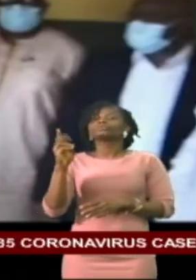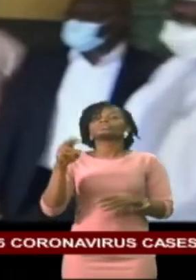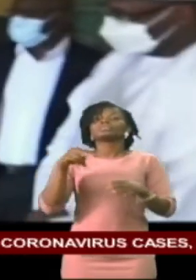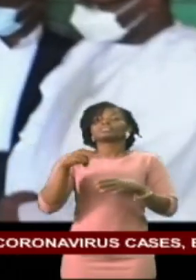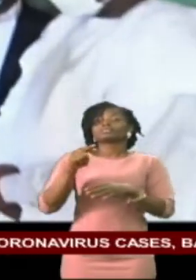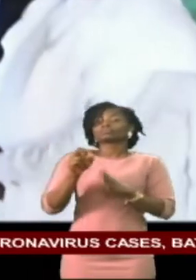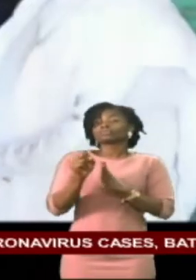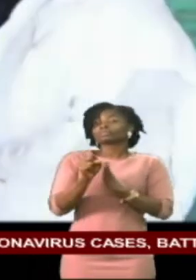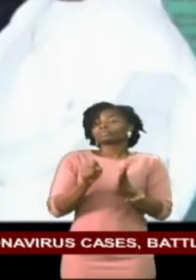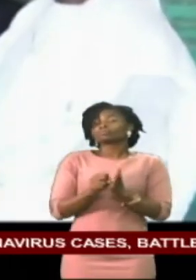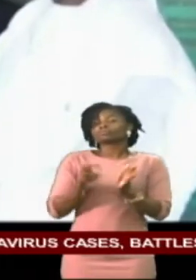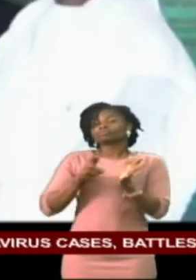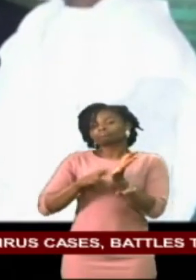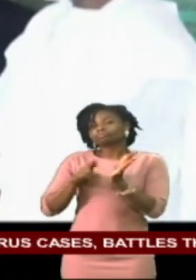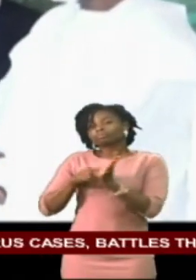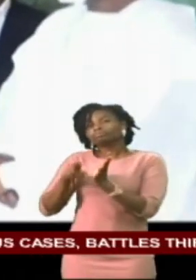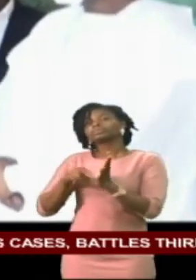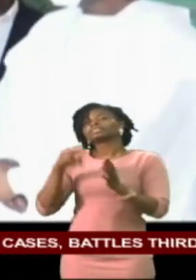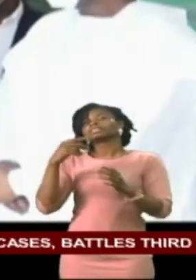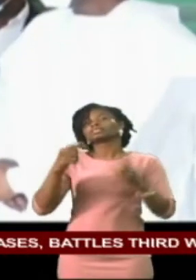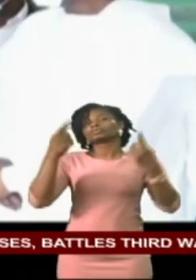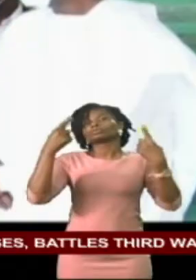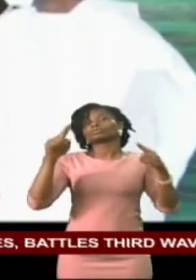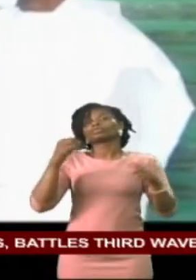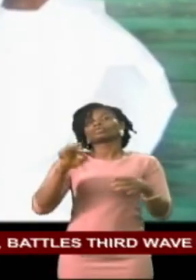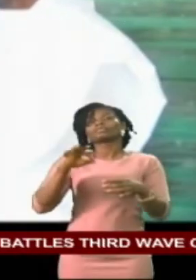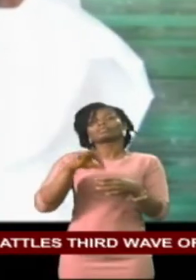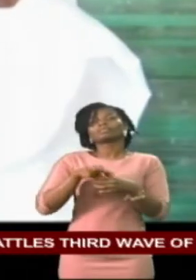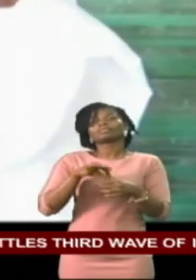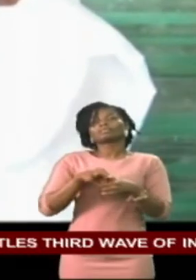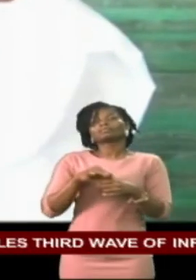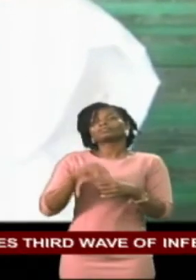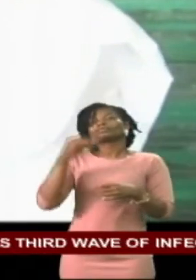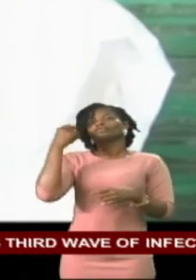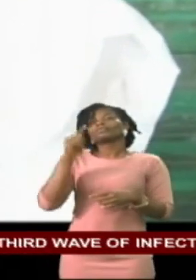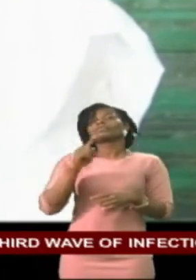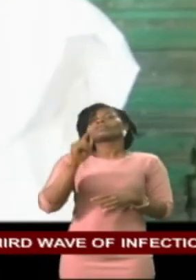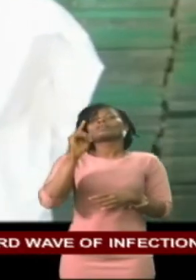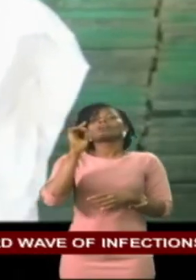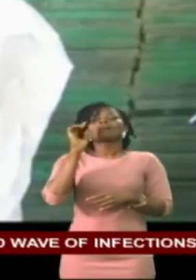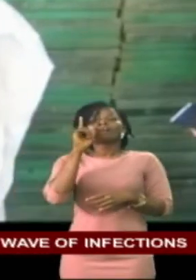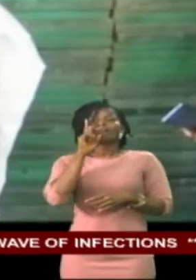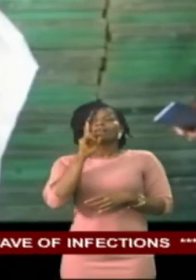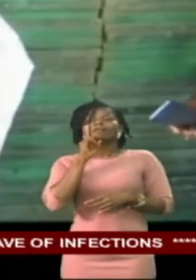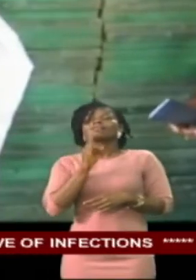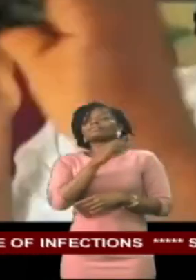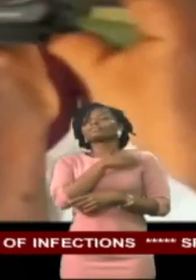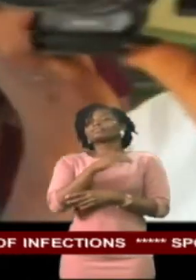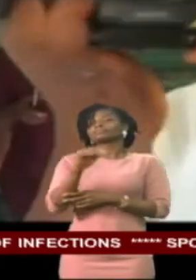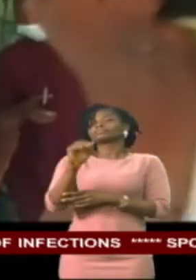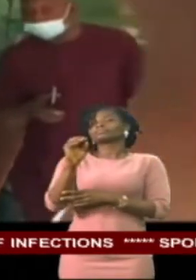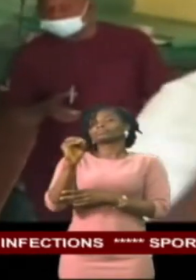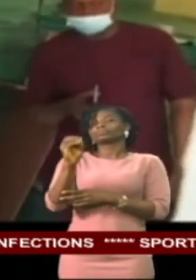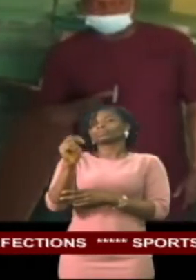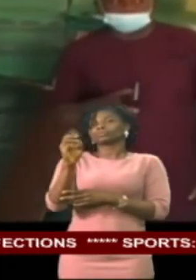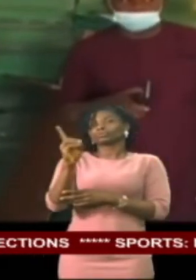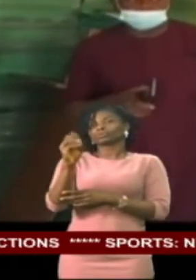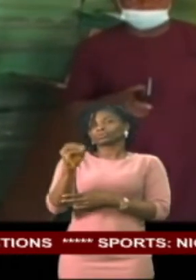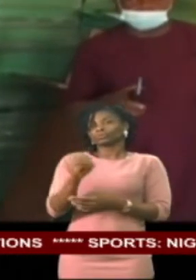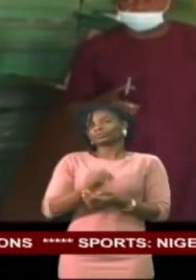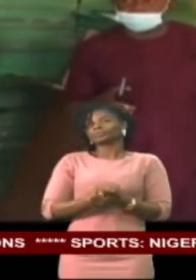because the success or otherwise of this election will form a template for the Edo and Ondo governorship elections.